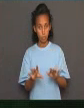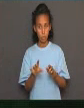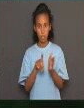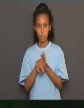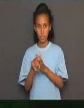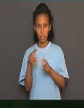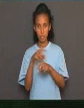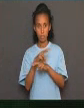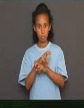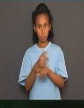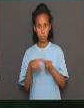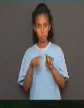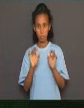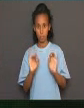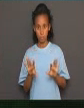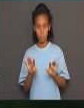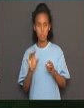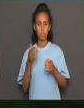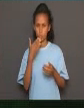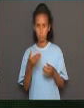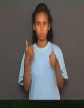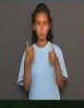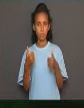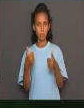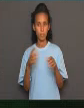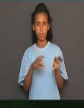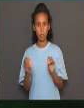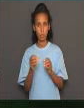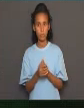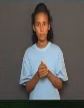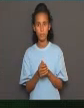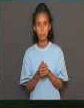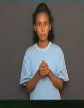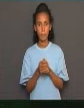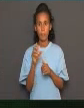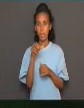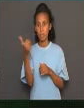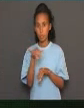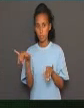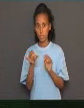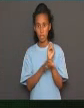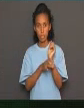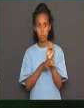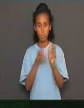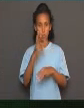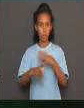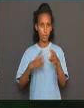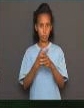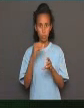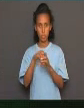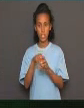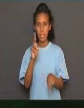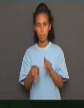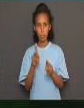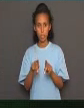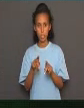insects. Great work, students. Like in other countries of the world, people